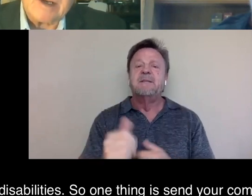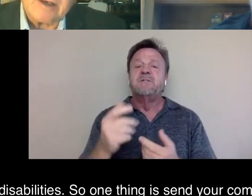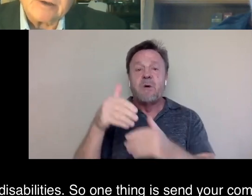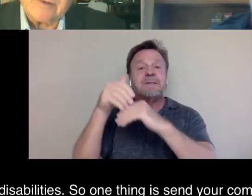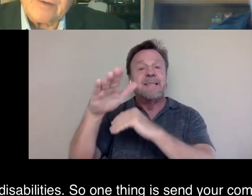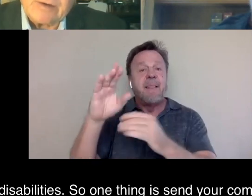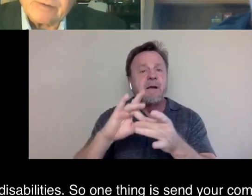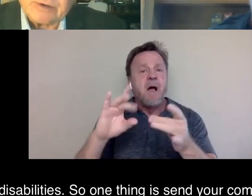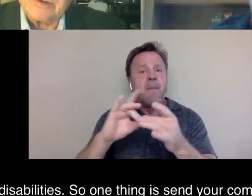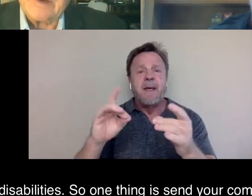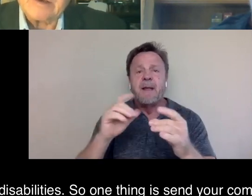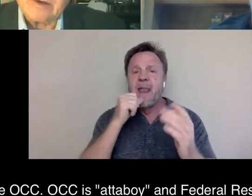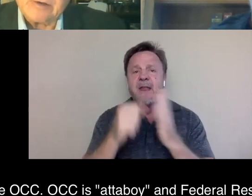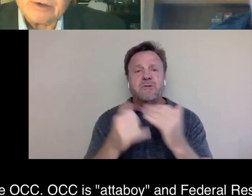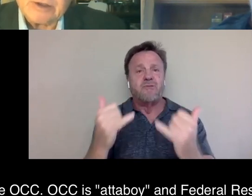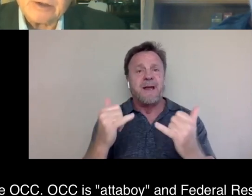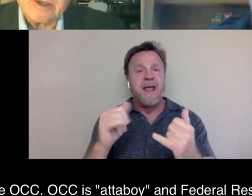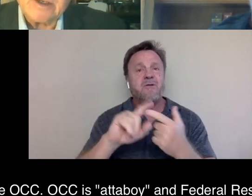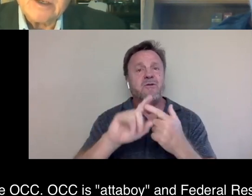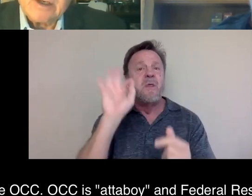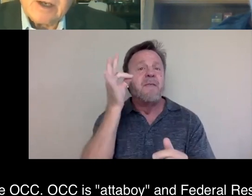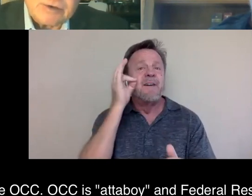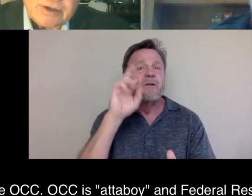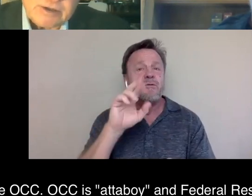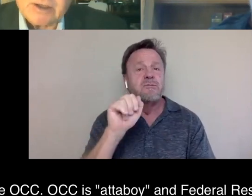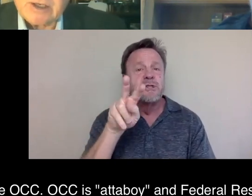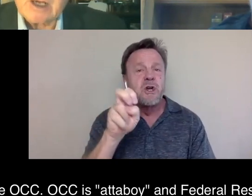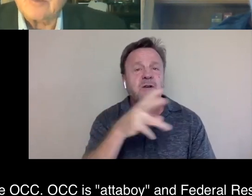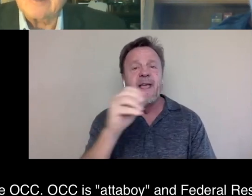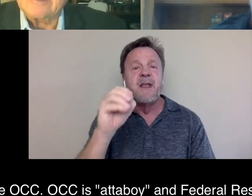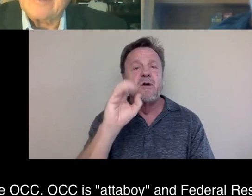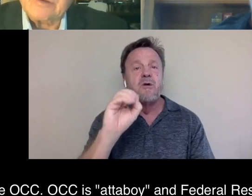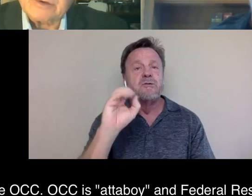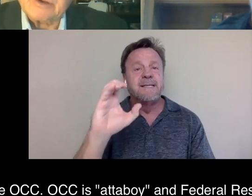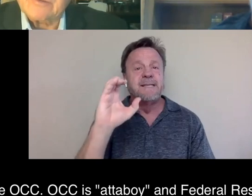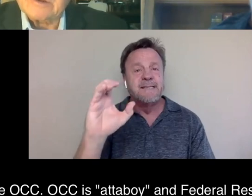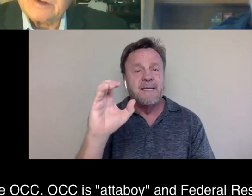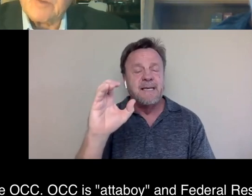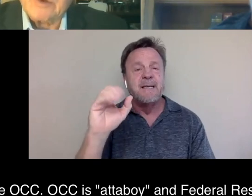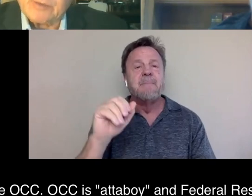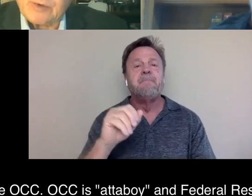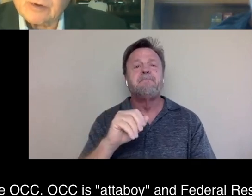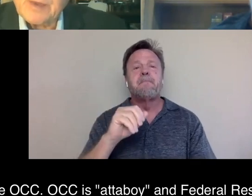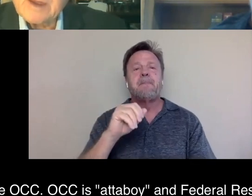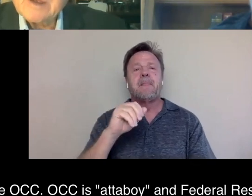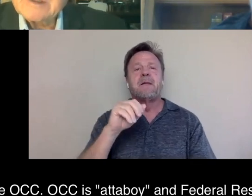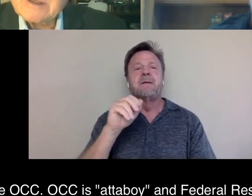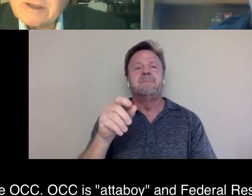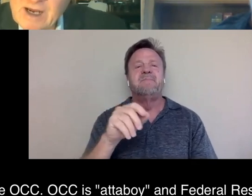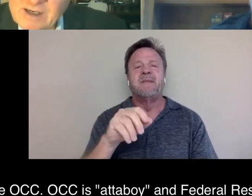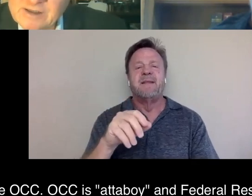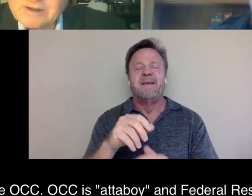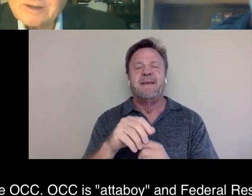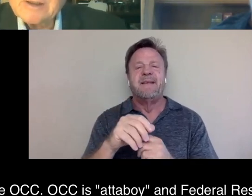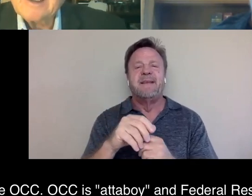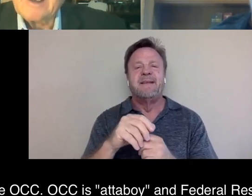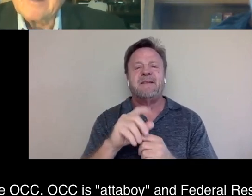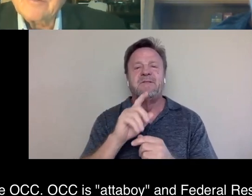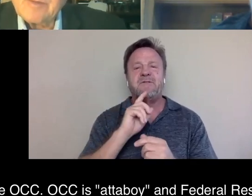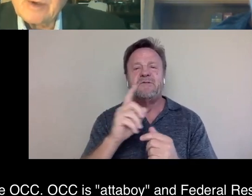letters right now to the Federal Reserve and to the OCC. OCC is attaboy, and Federal Reserve is get with the program.